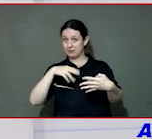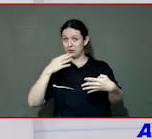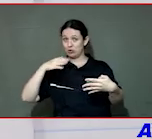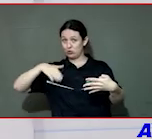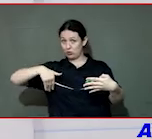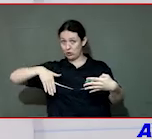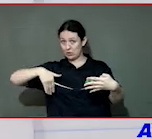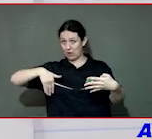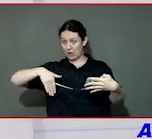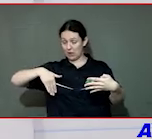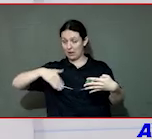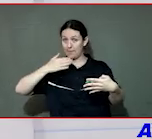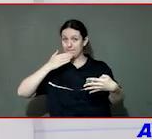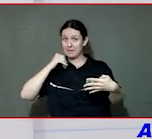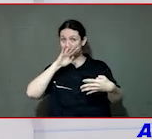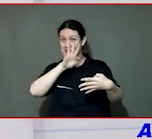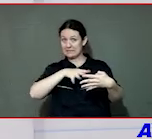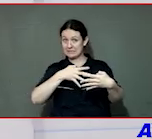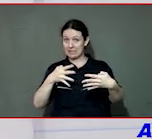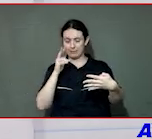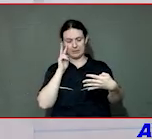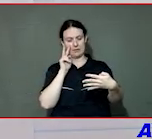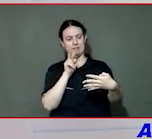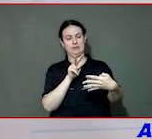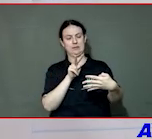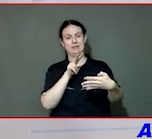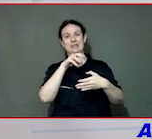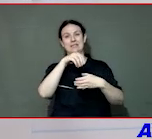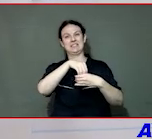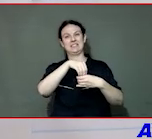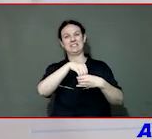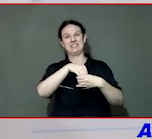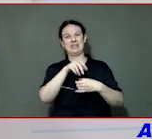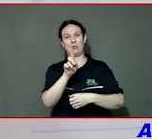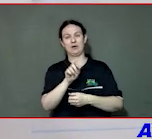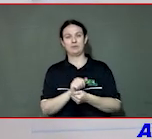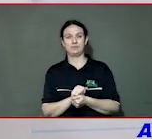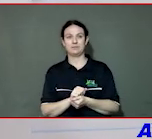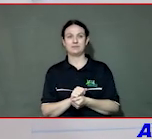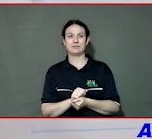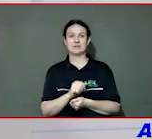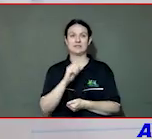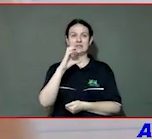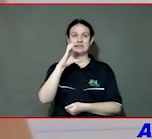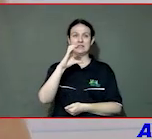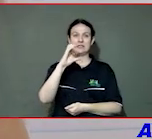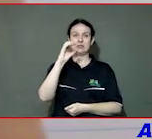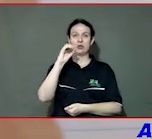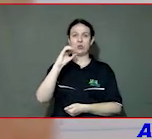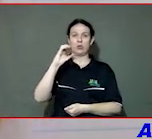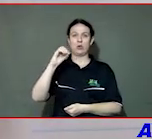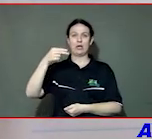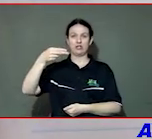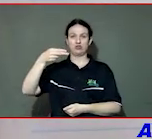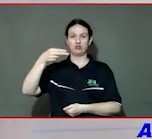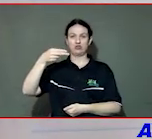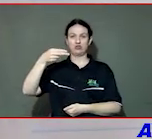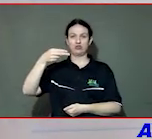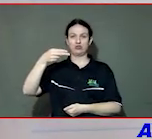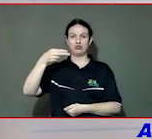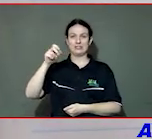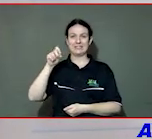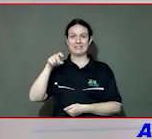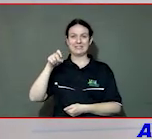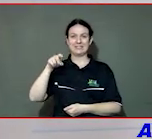further, just go and look now what is in the table. There's COOH. That is